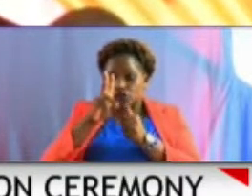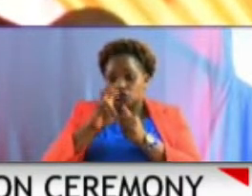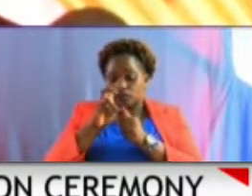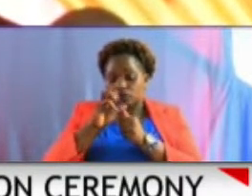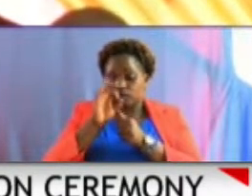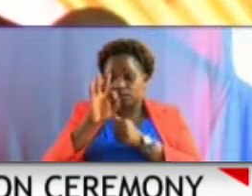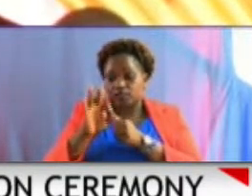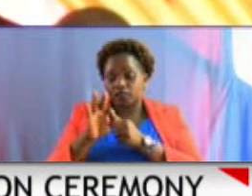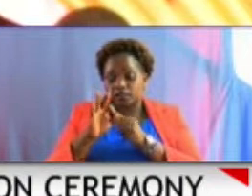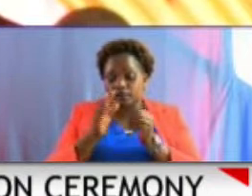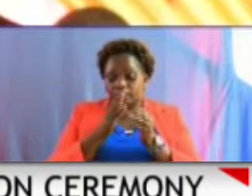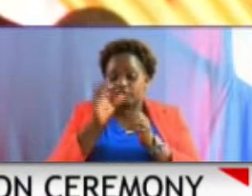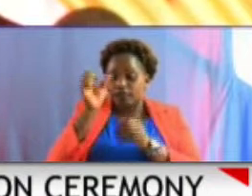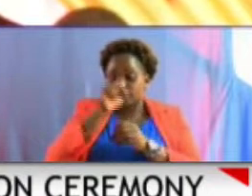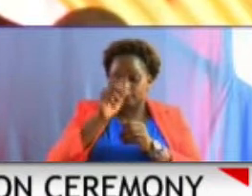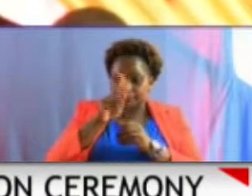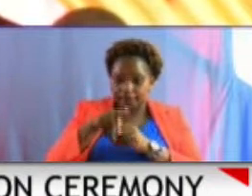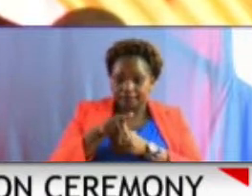2019-2023 strategic plan.